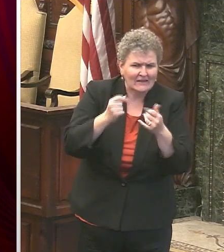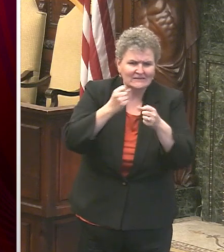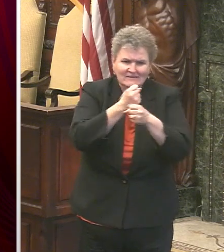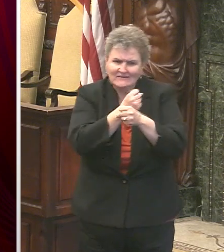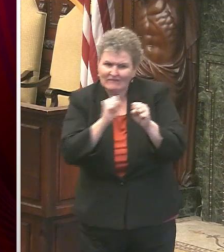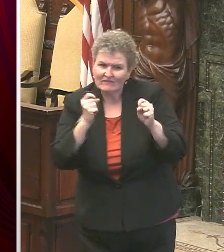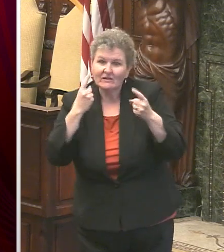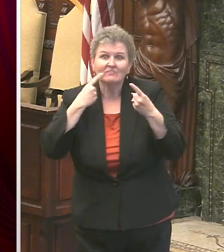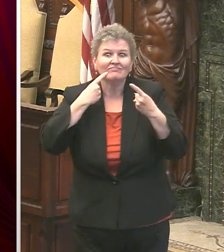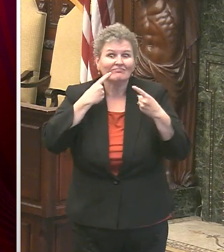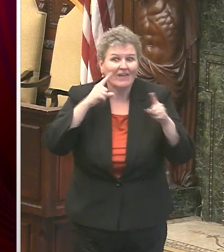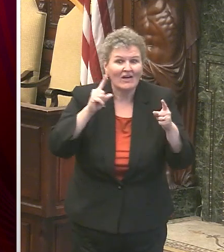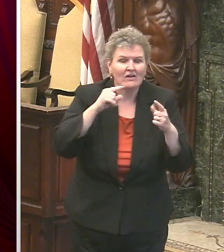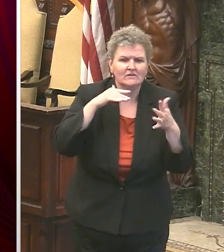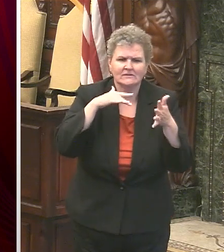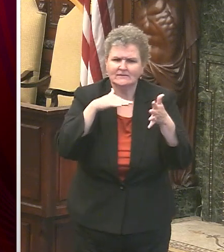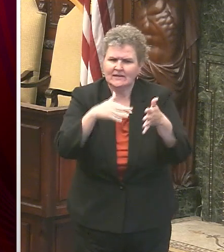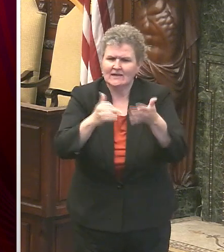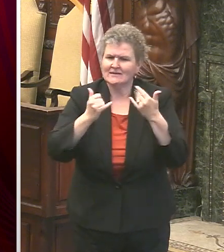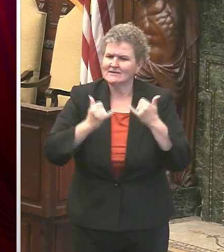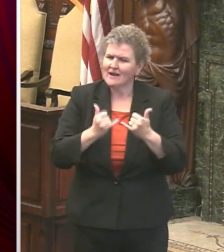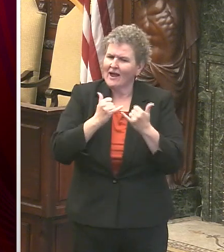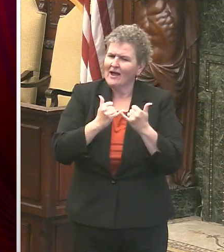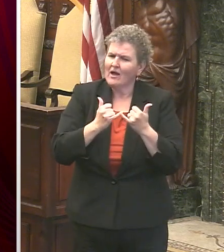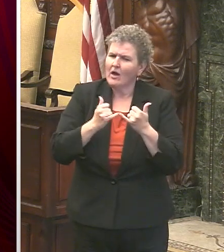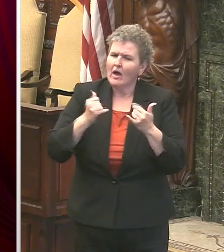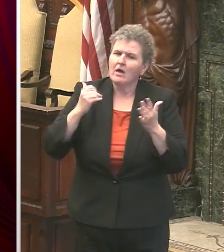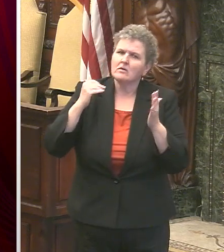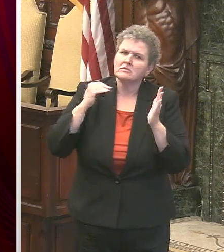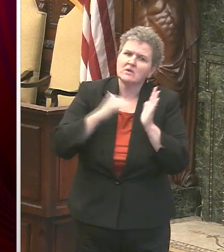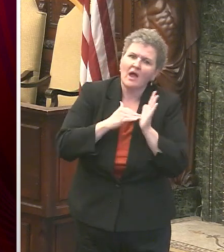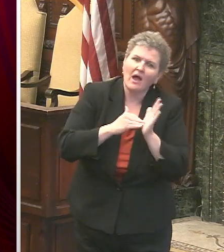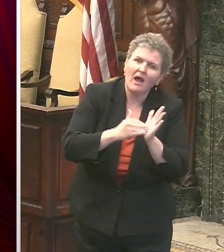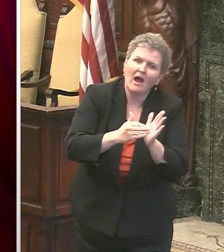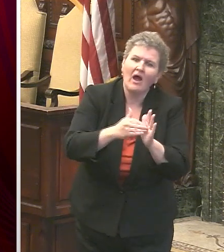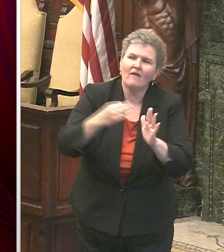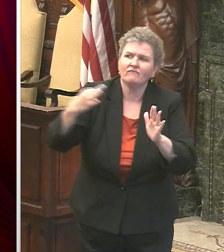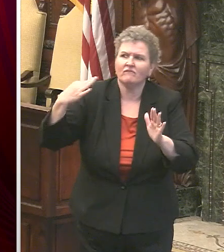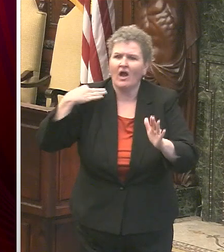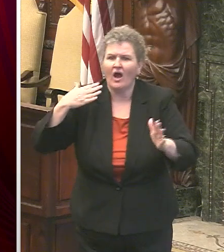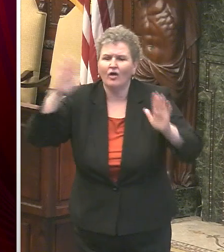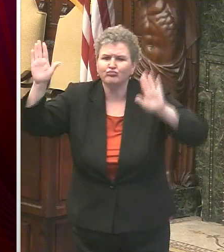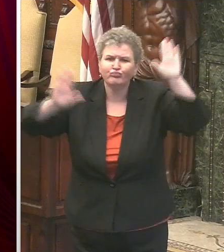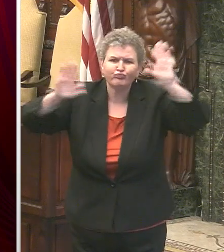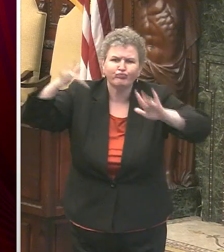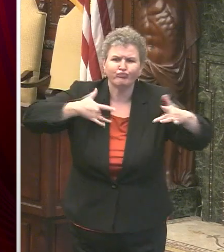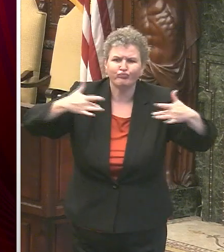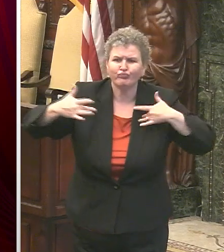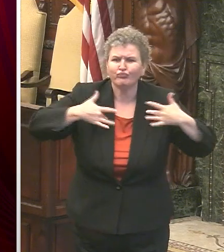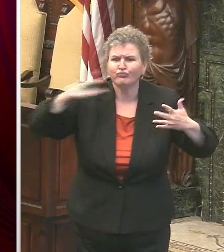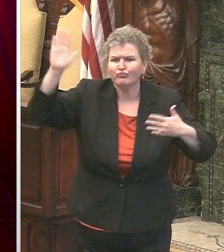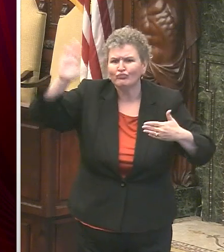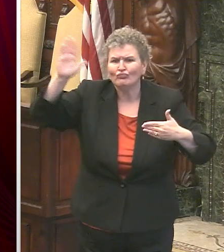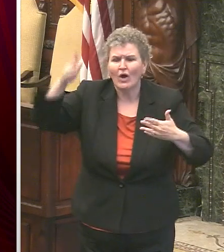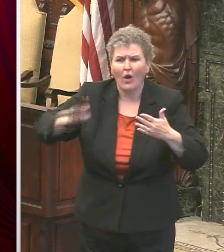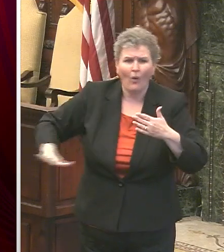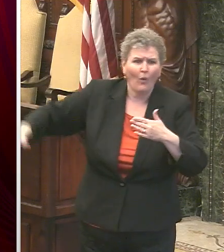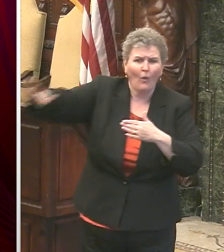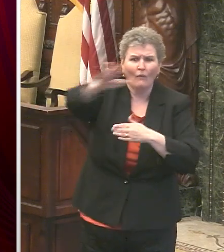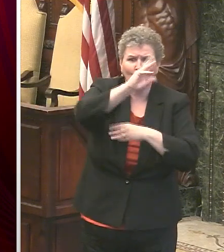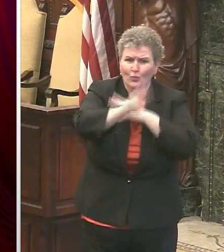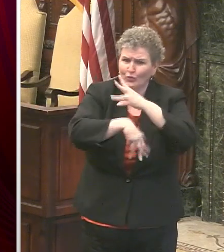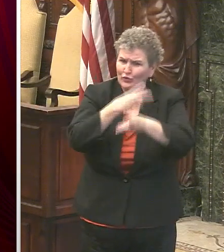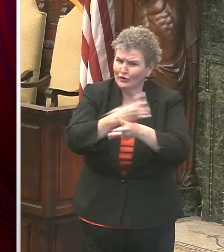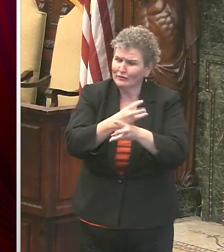occurring in tens of thousands of volunteers in this country and other countries around the world. In the meantime, production